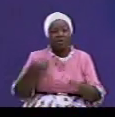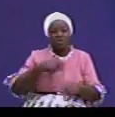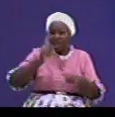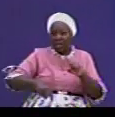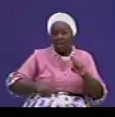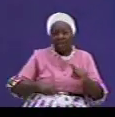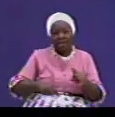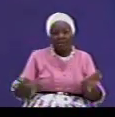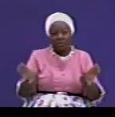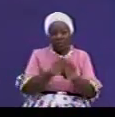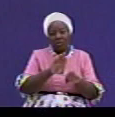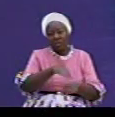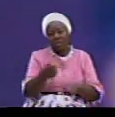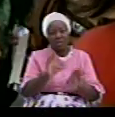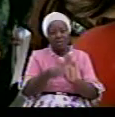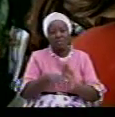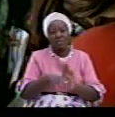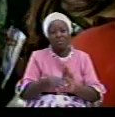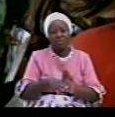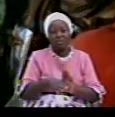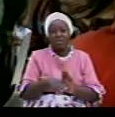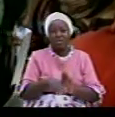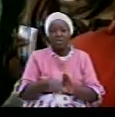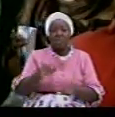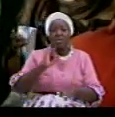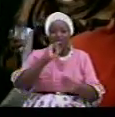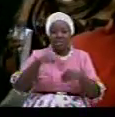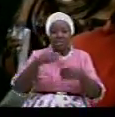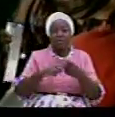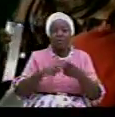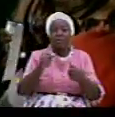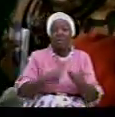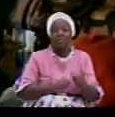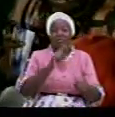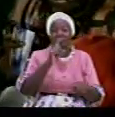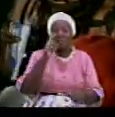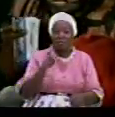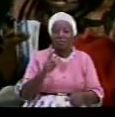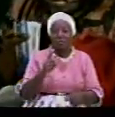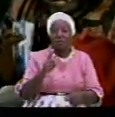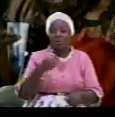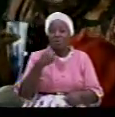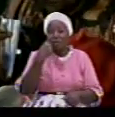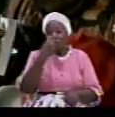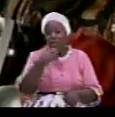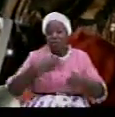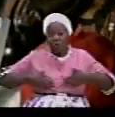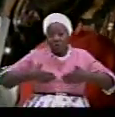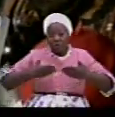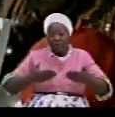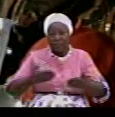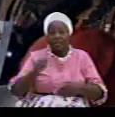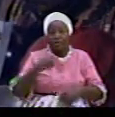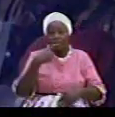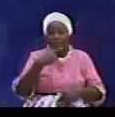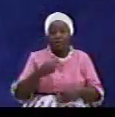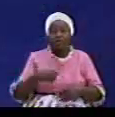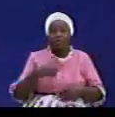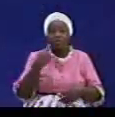lock any door. It's given to everyone who confesses who Christ